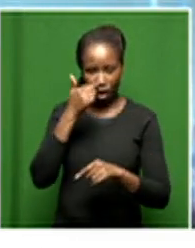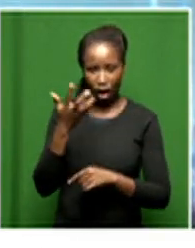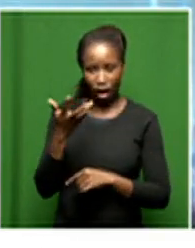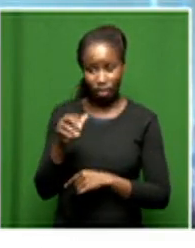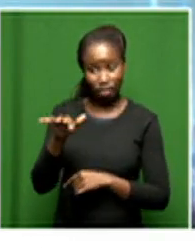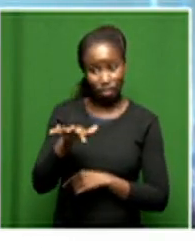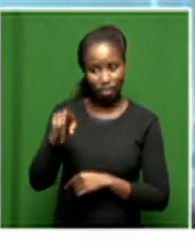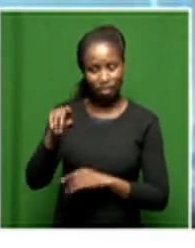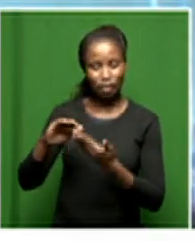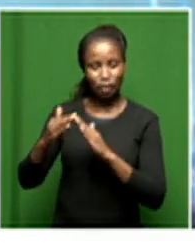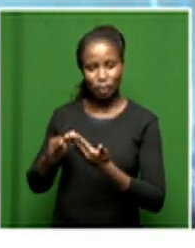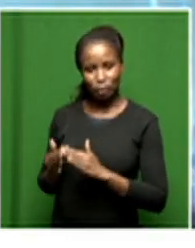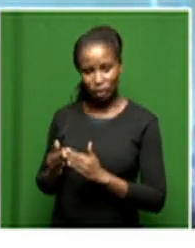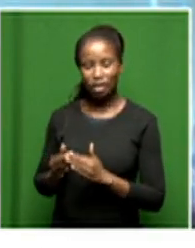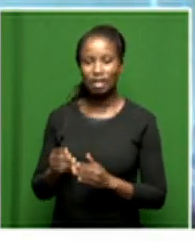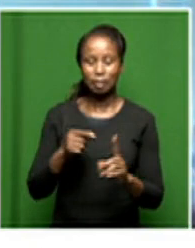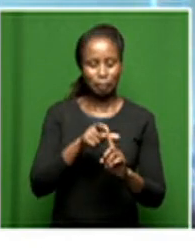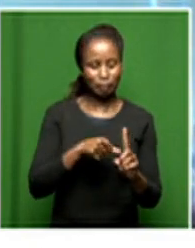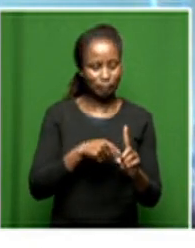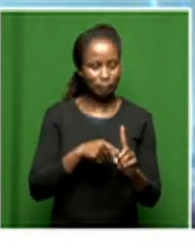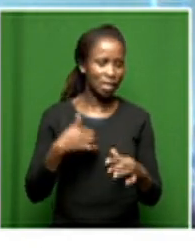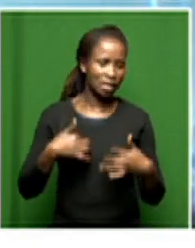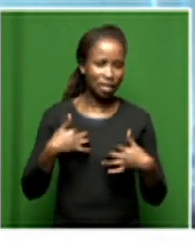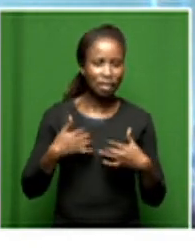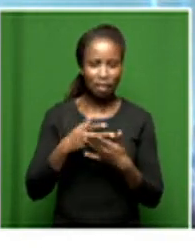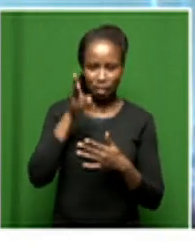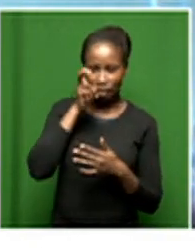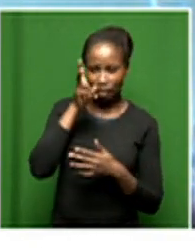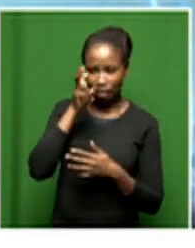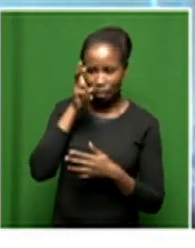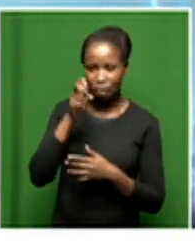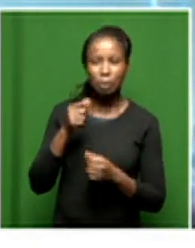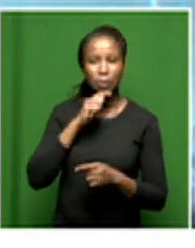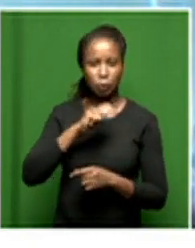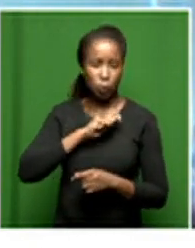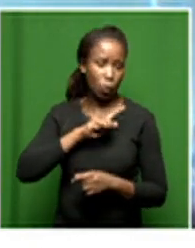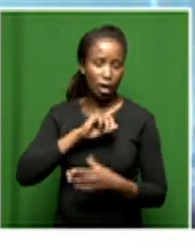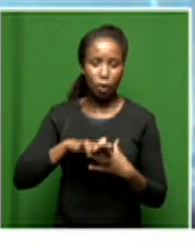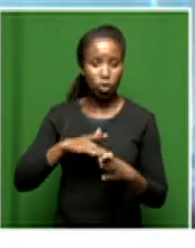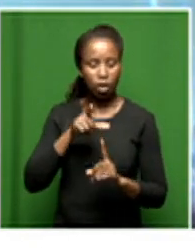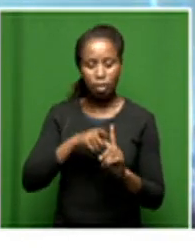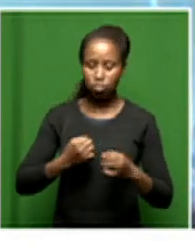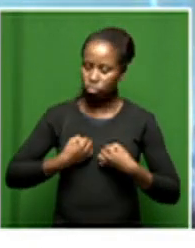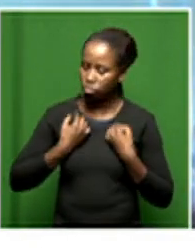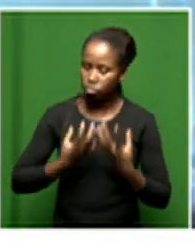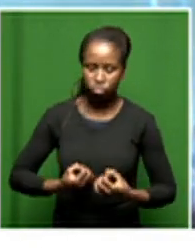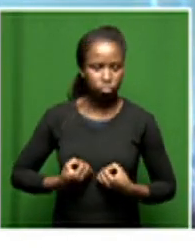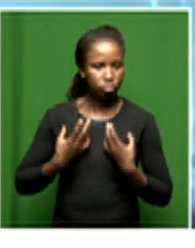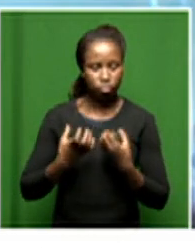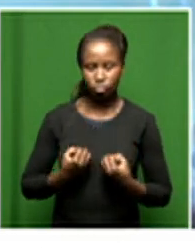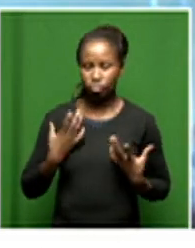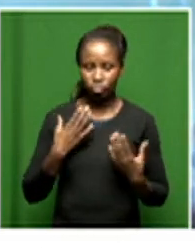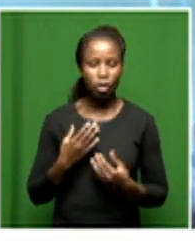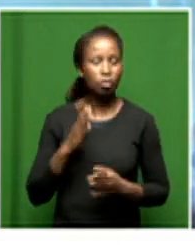someone who is much more exciting to listen to. He says exactly what's on his mind. And they have